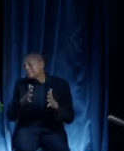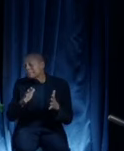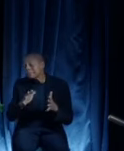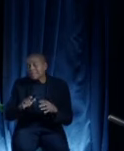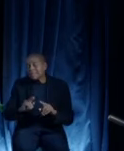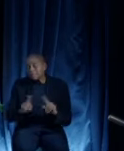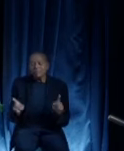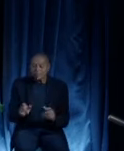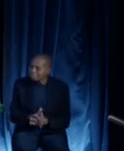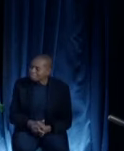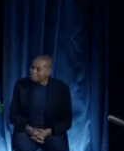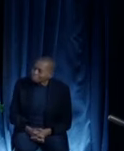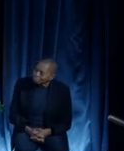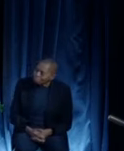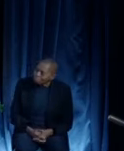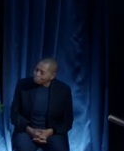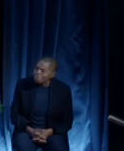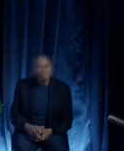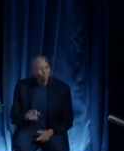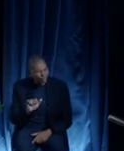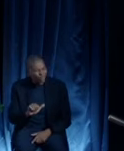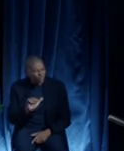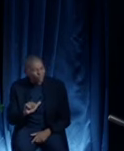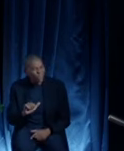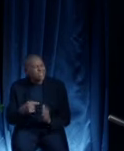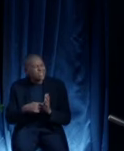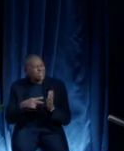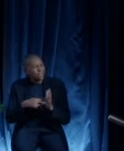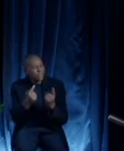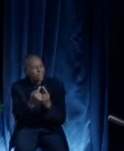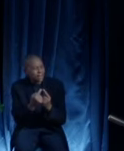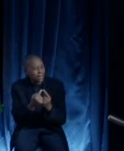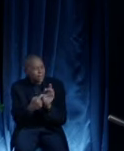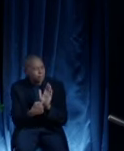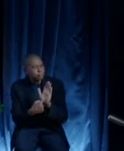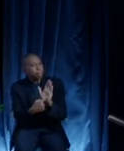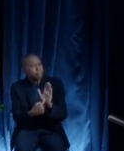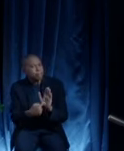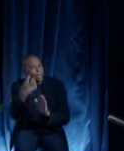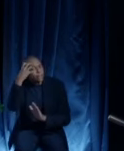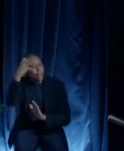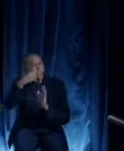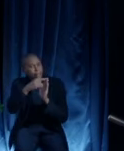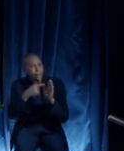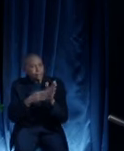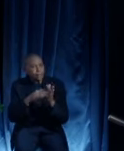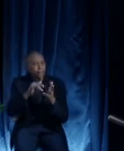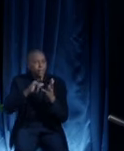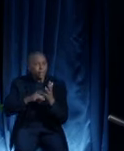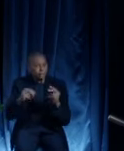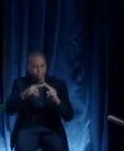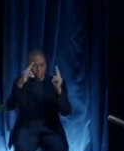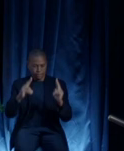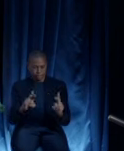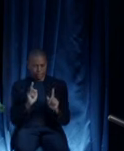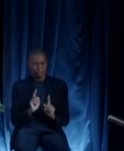Yeah, I mean, you know, it seems to present King James's court as being openly gay and nobody really commenting on it very much,